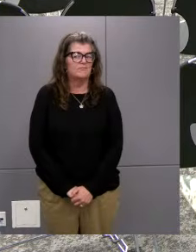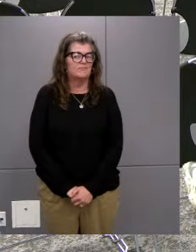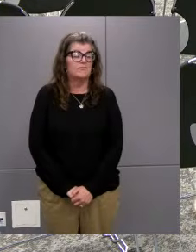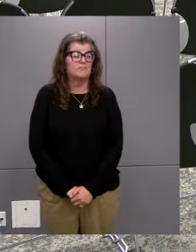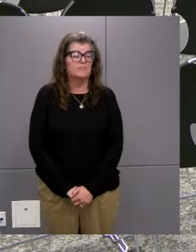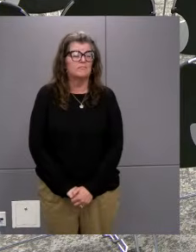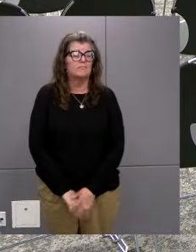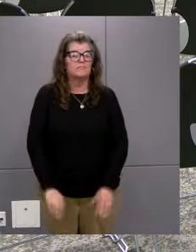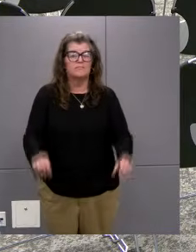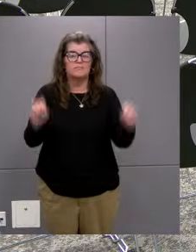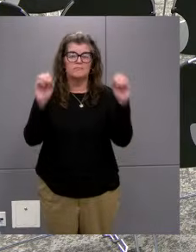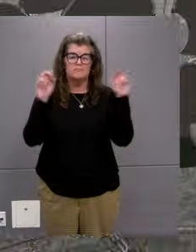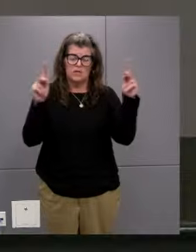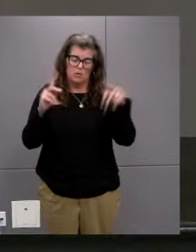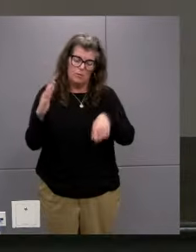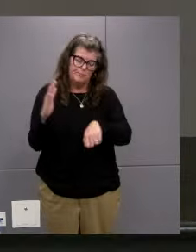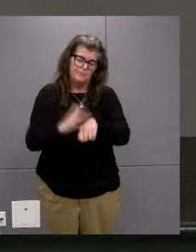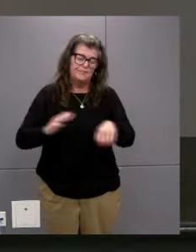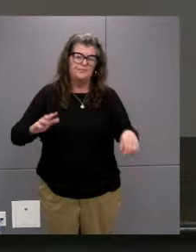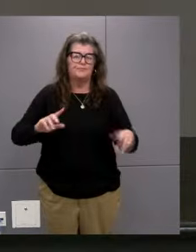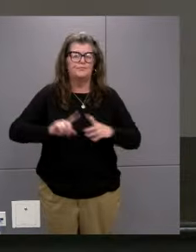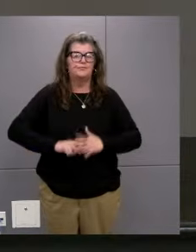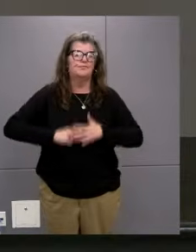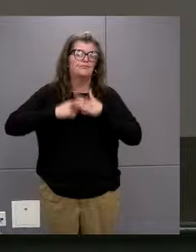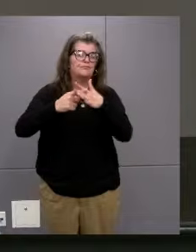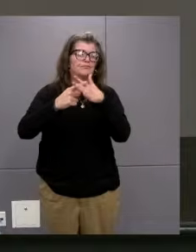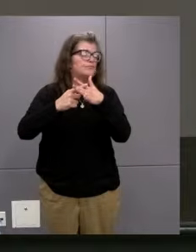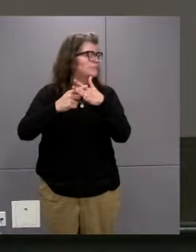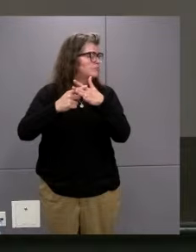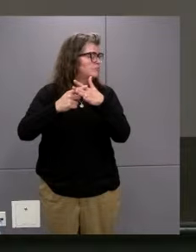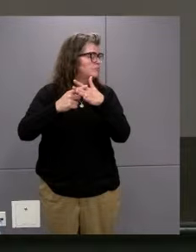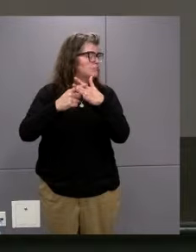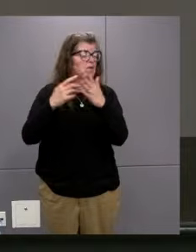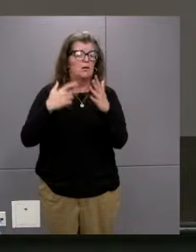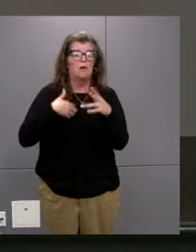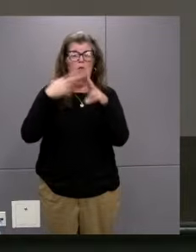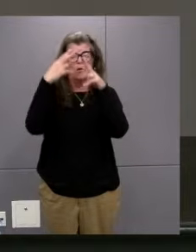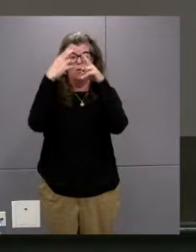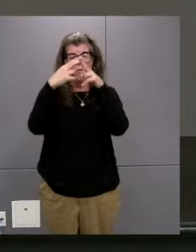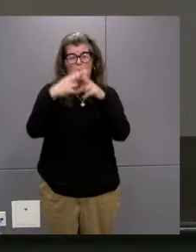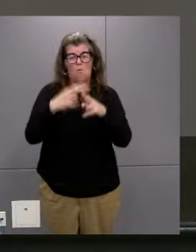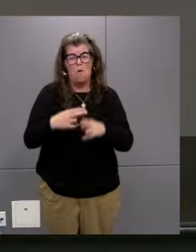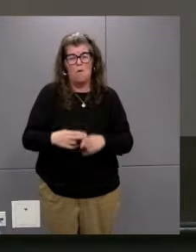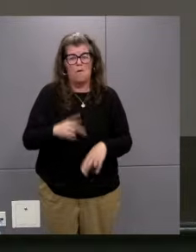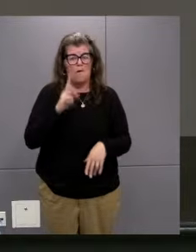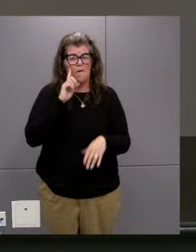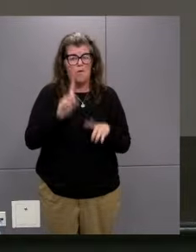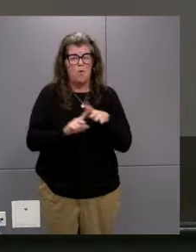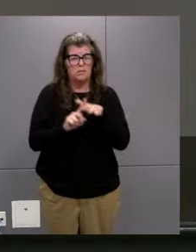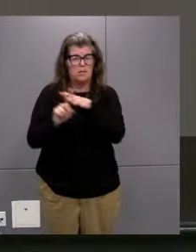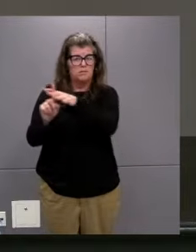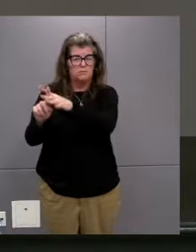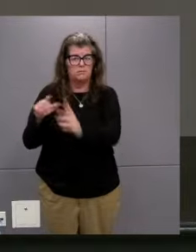Okay, call the meeting to order. May I have a roll call for attendance, please?